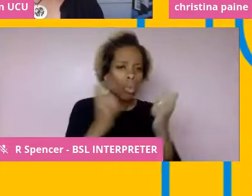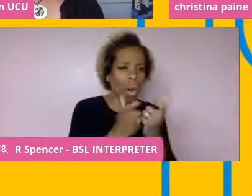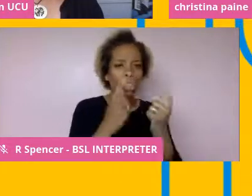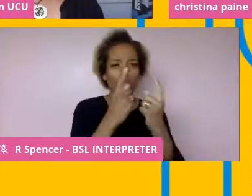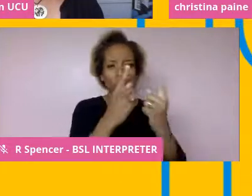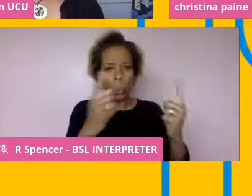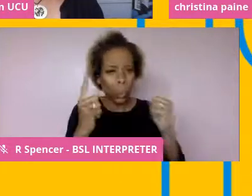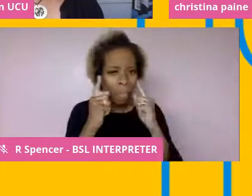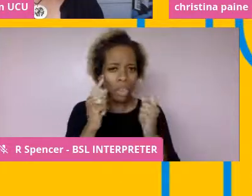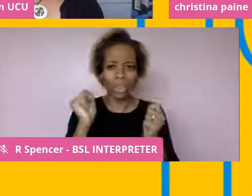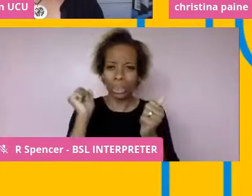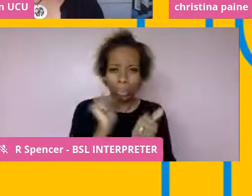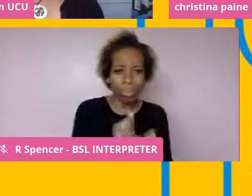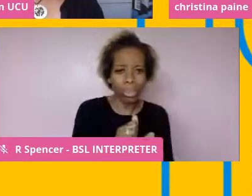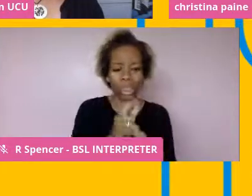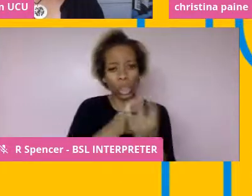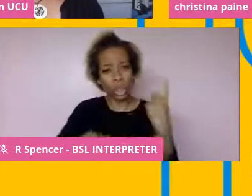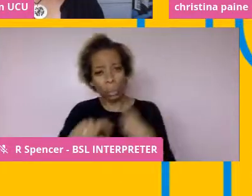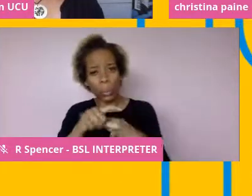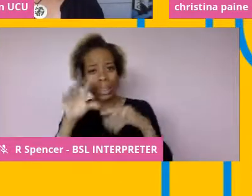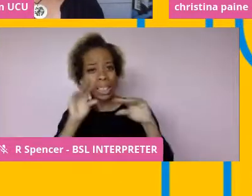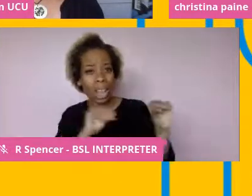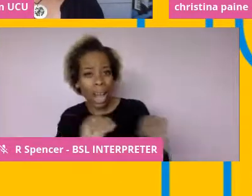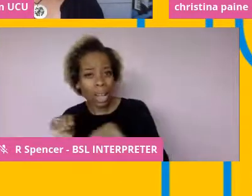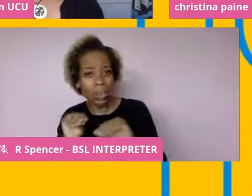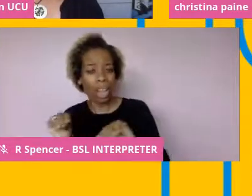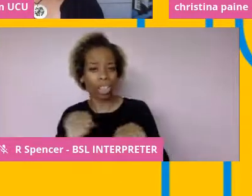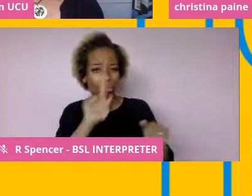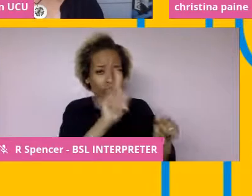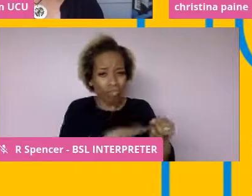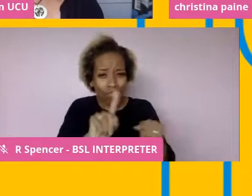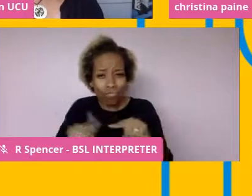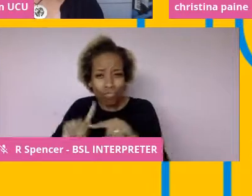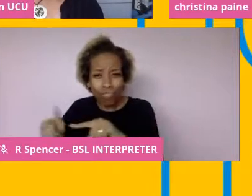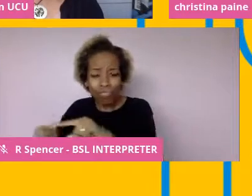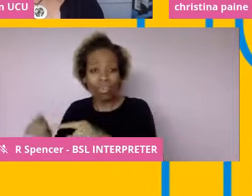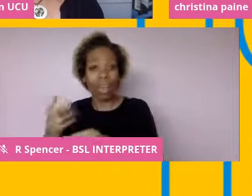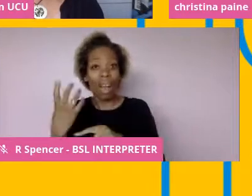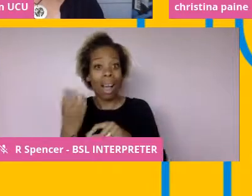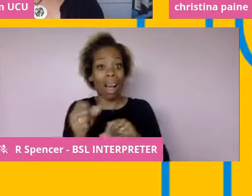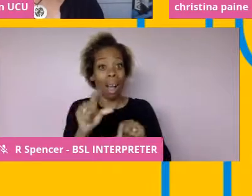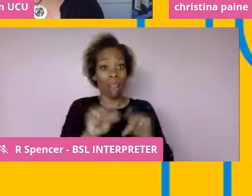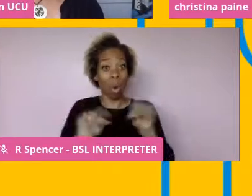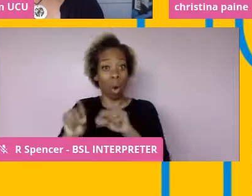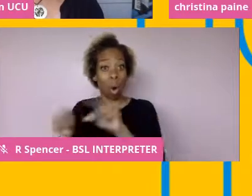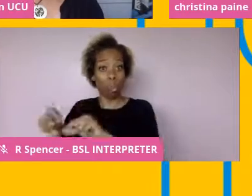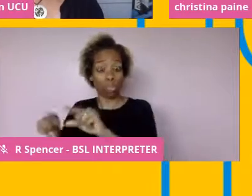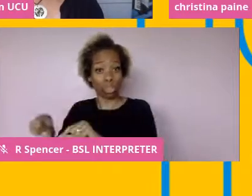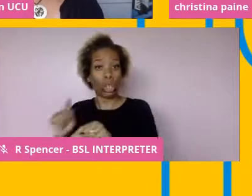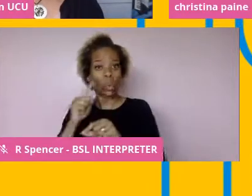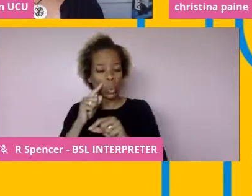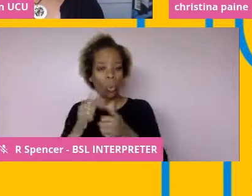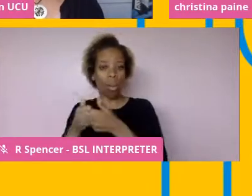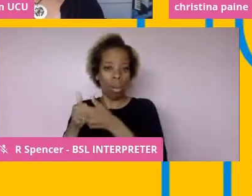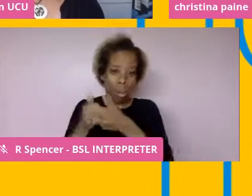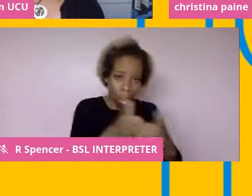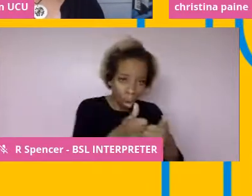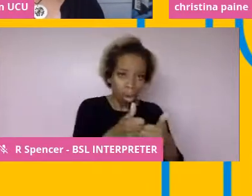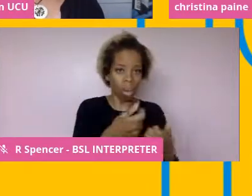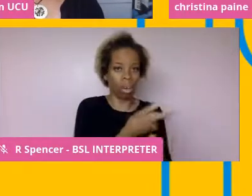community education providers, and by universities, and the kind of second-class status that they've often